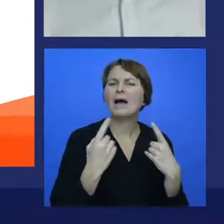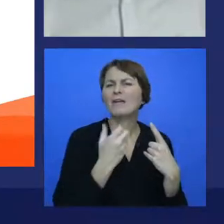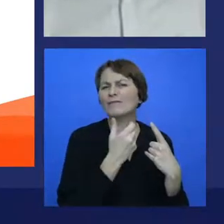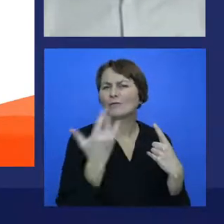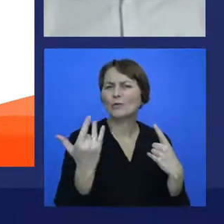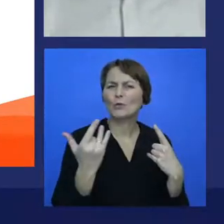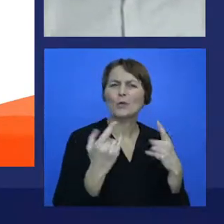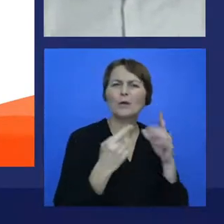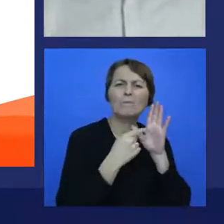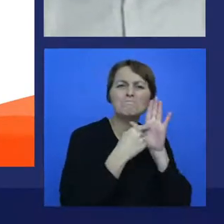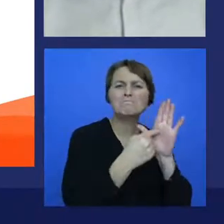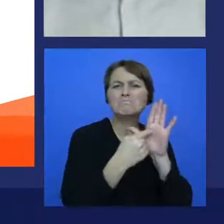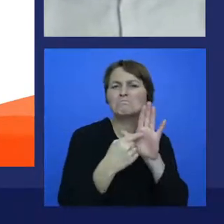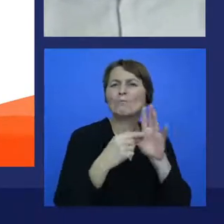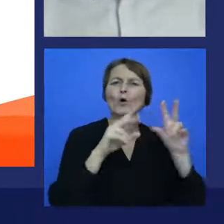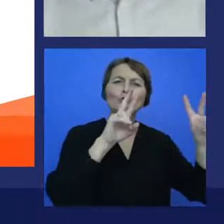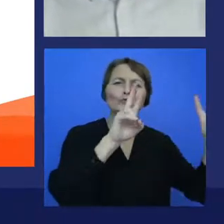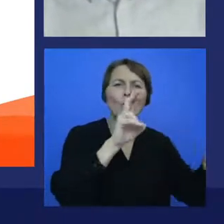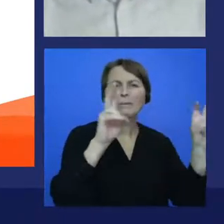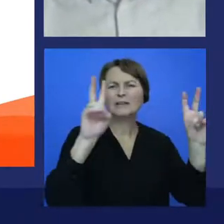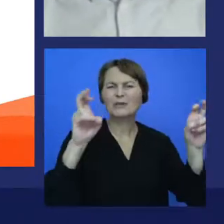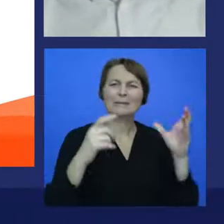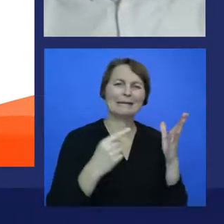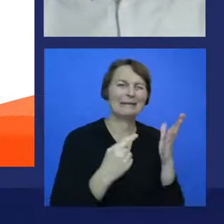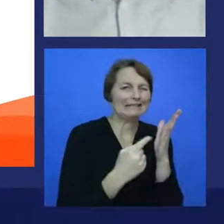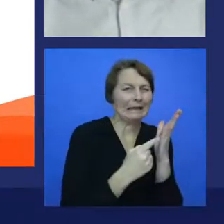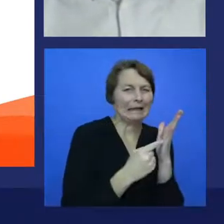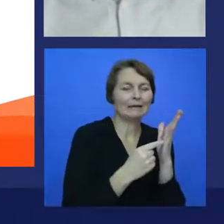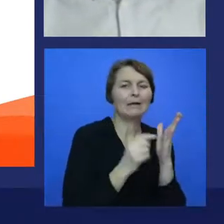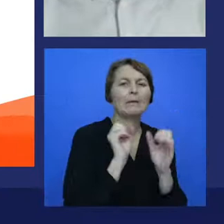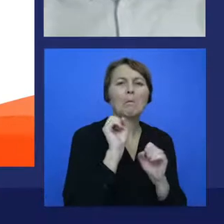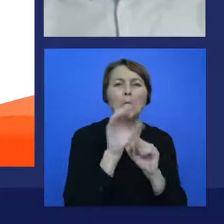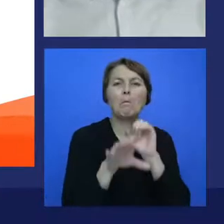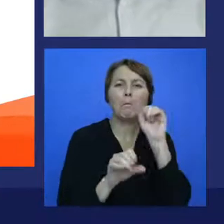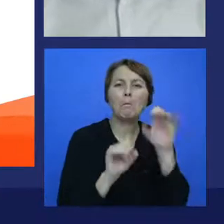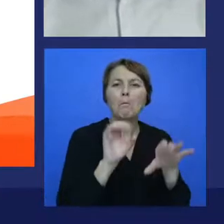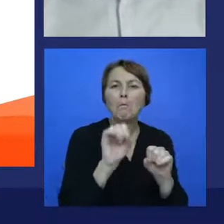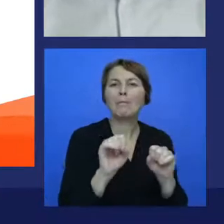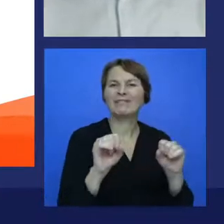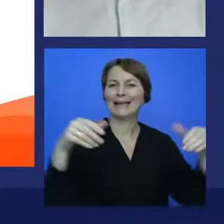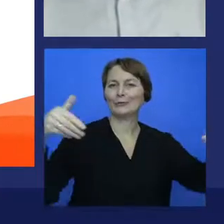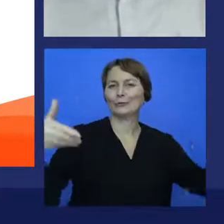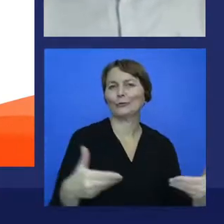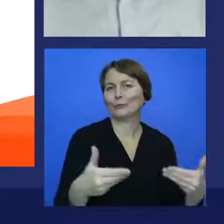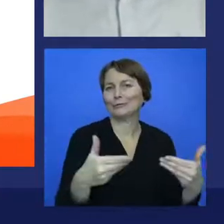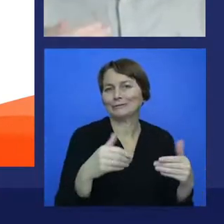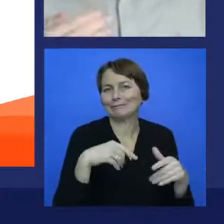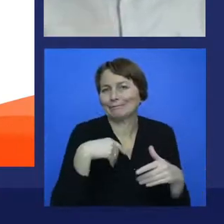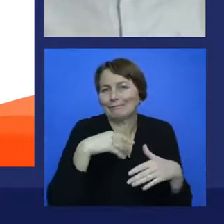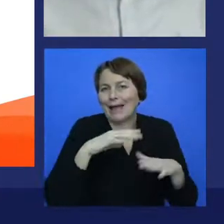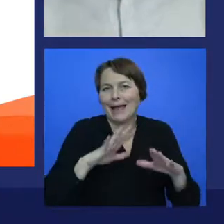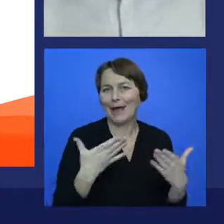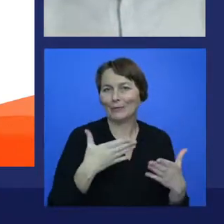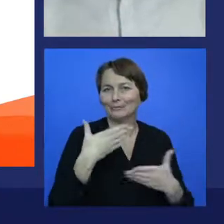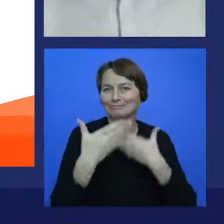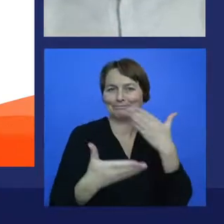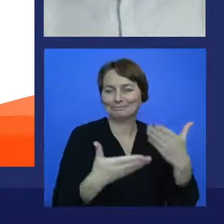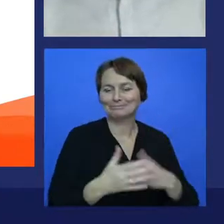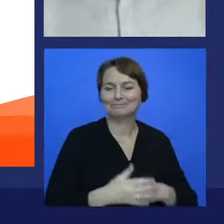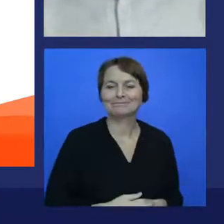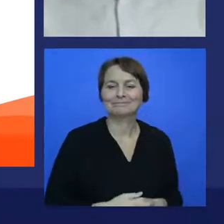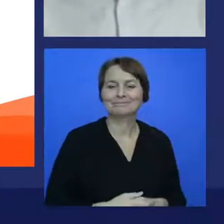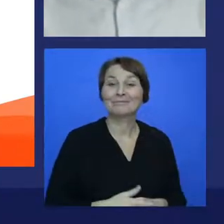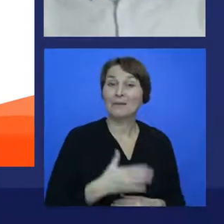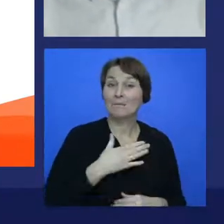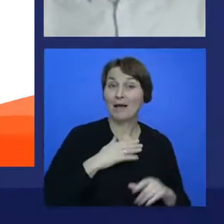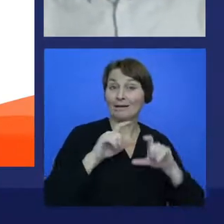topics just in case you're not familiar with those, and just define them in the way that we do here at Avanade. I want to talk